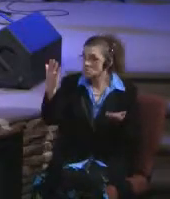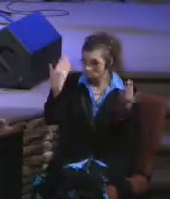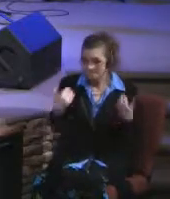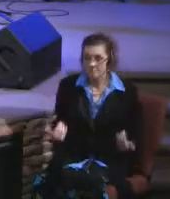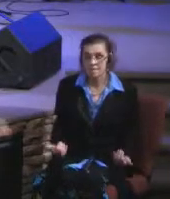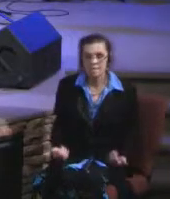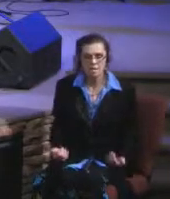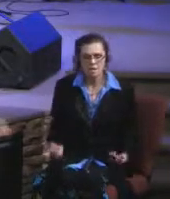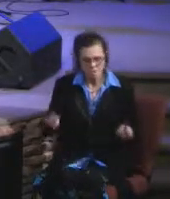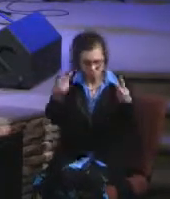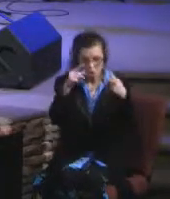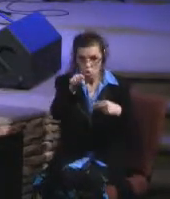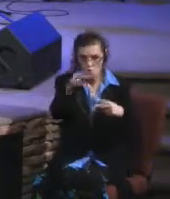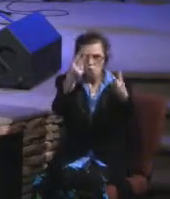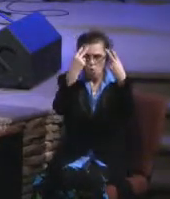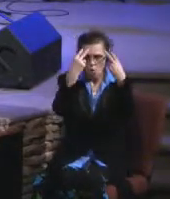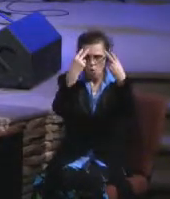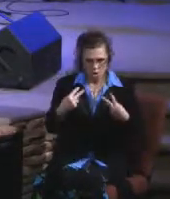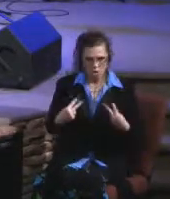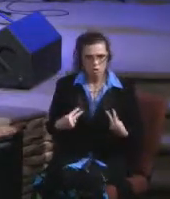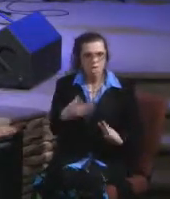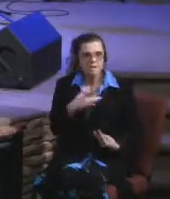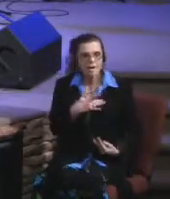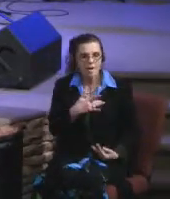And I want you to examine yourself.